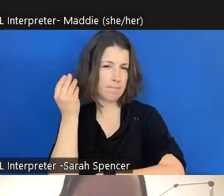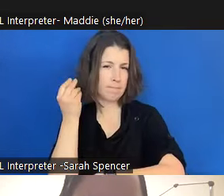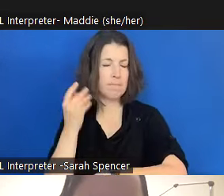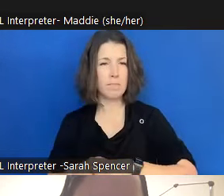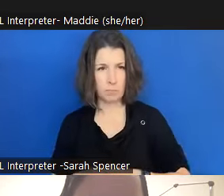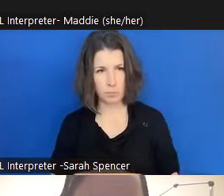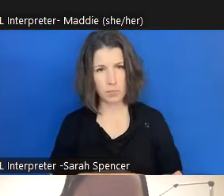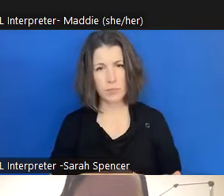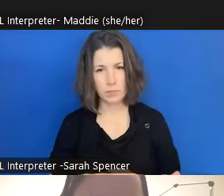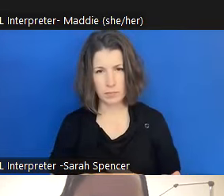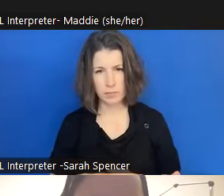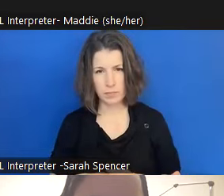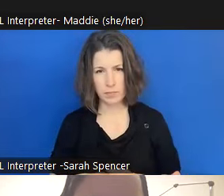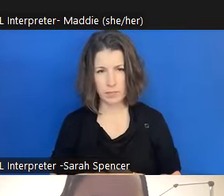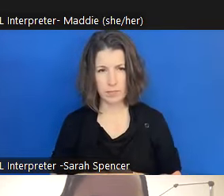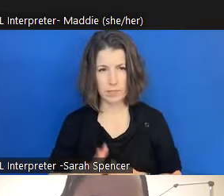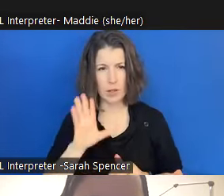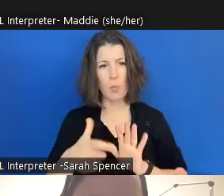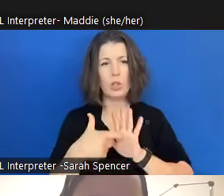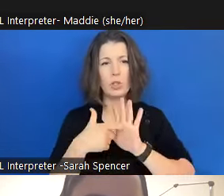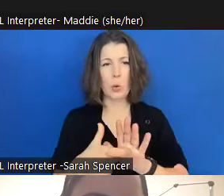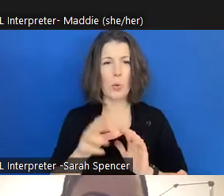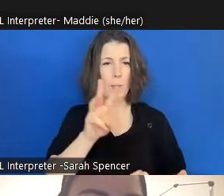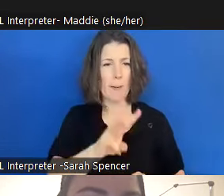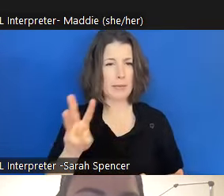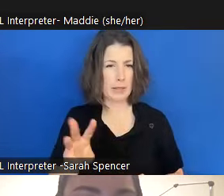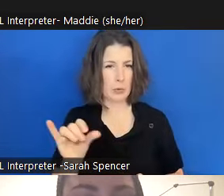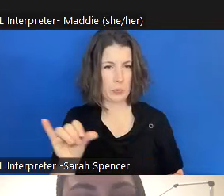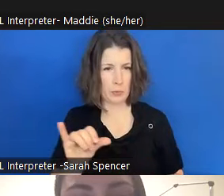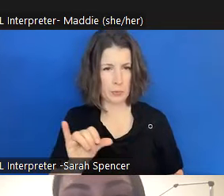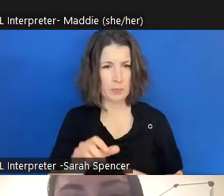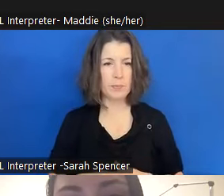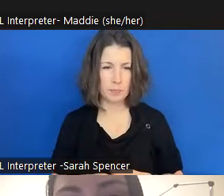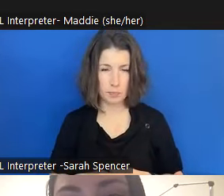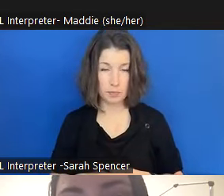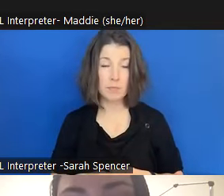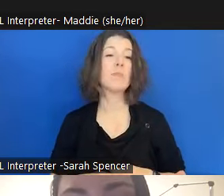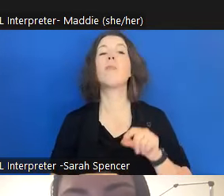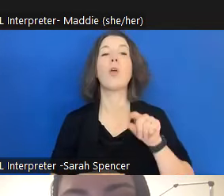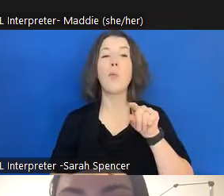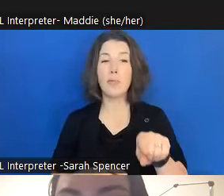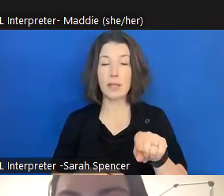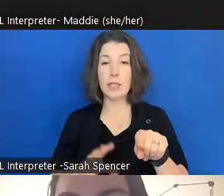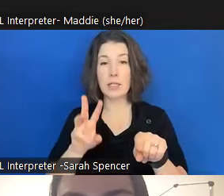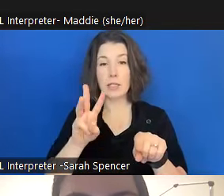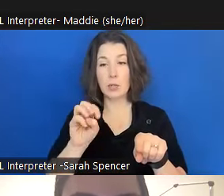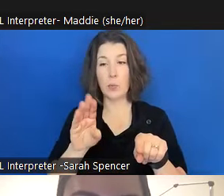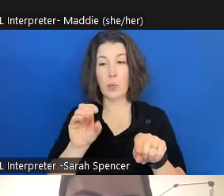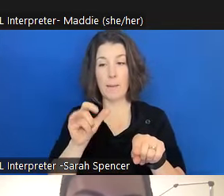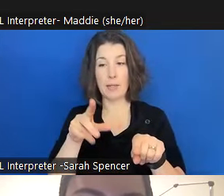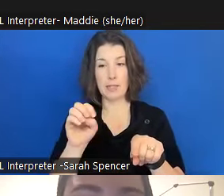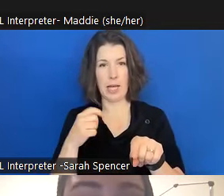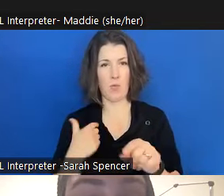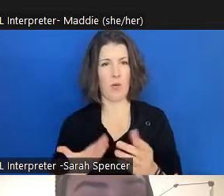I'll try to share it now. Give me 1 second. Of course, yeah. So this website is one of the websites that we will recommend to patients to